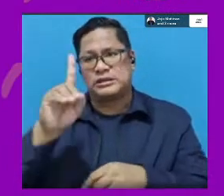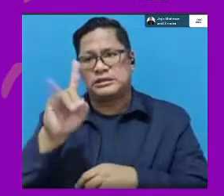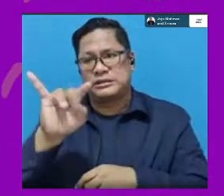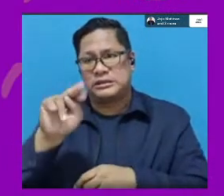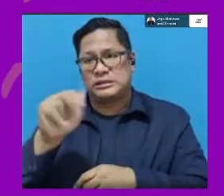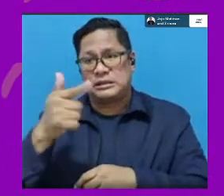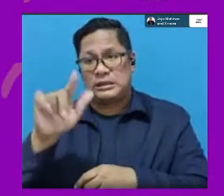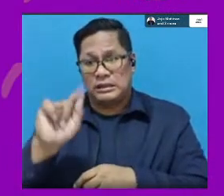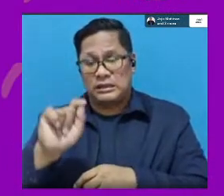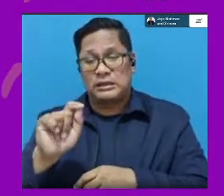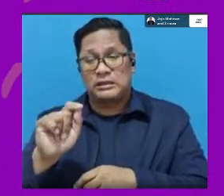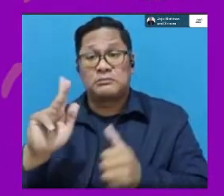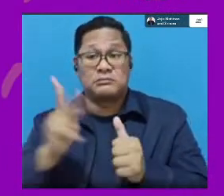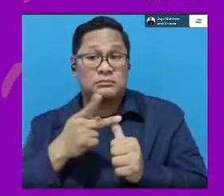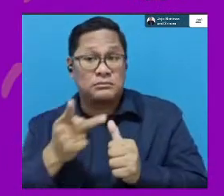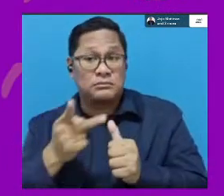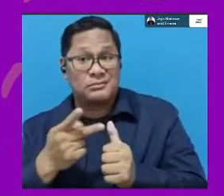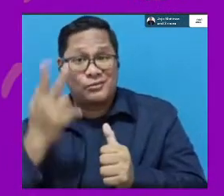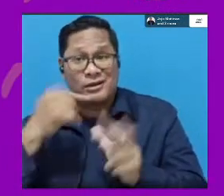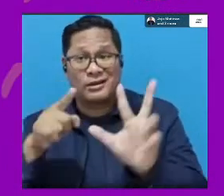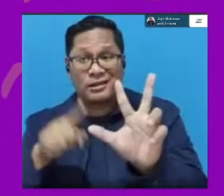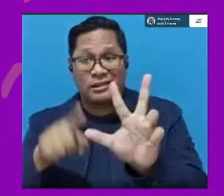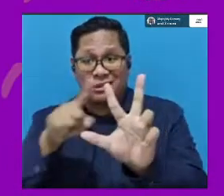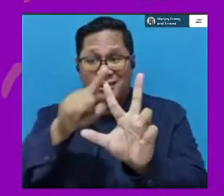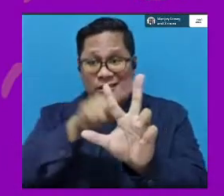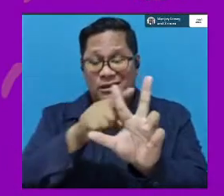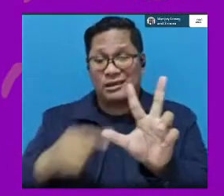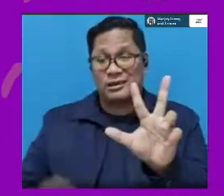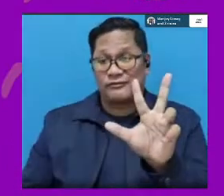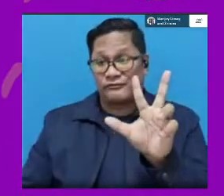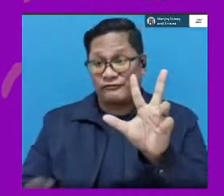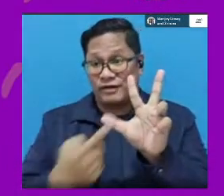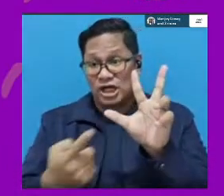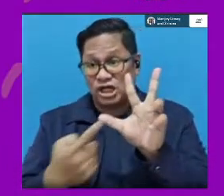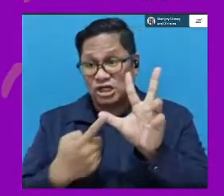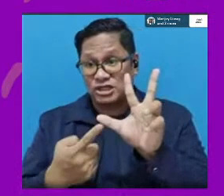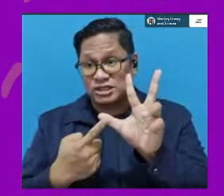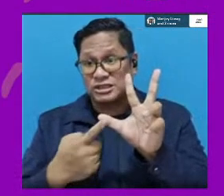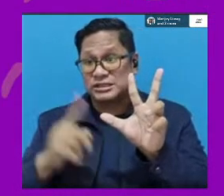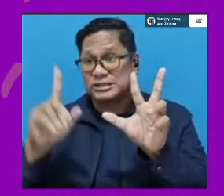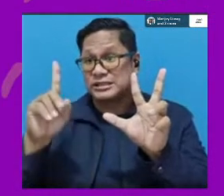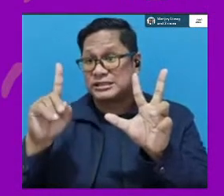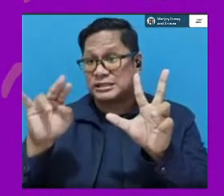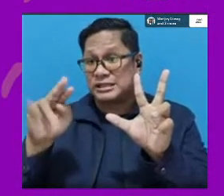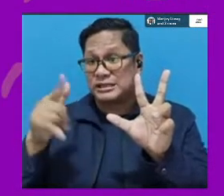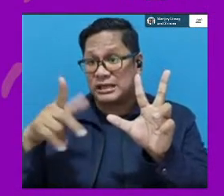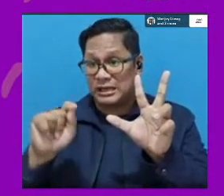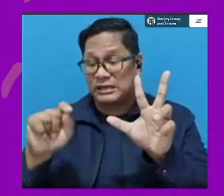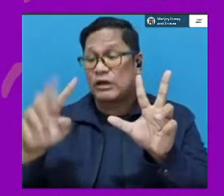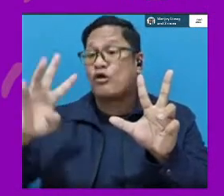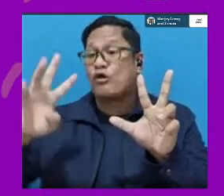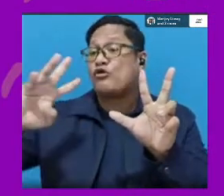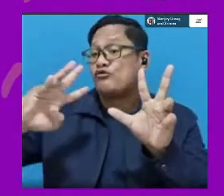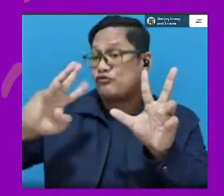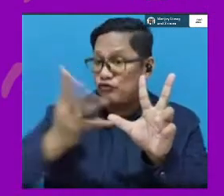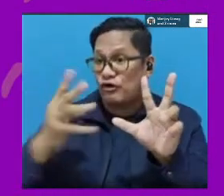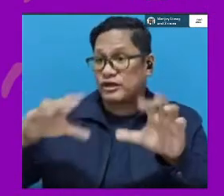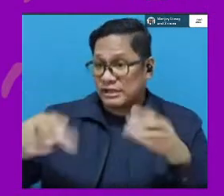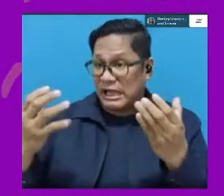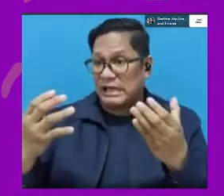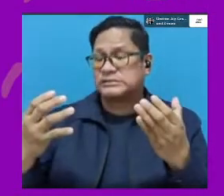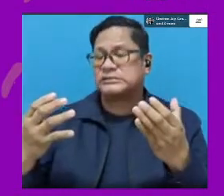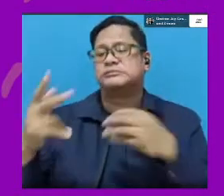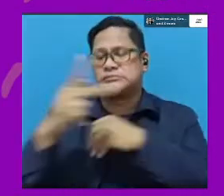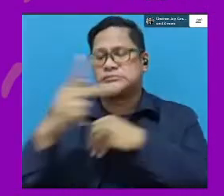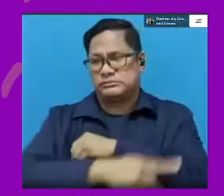of 3 major reasons. Number 1, Dinagat is a 4th-class province, and therefore our